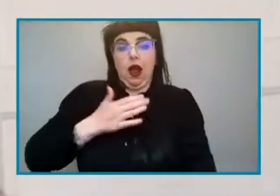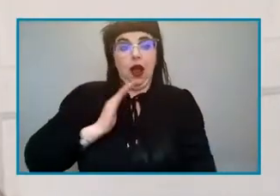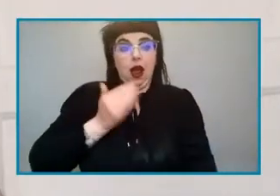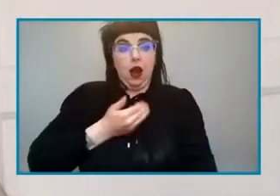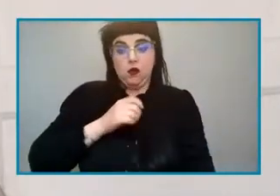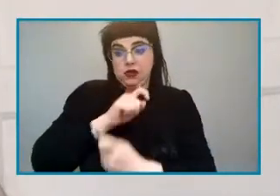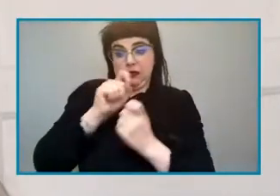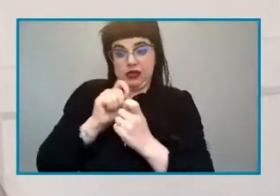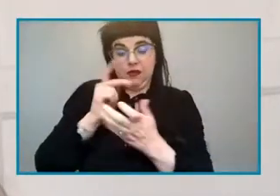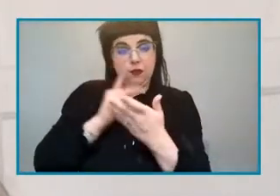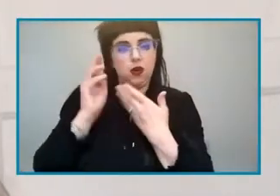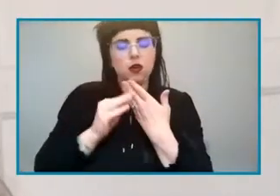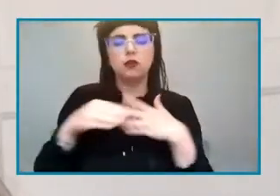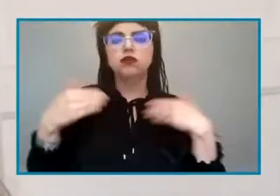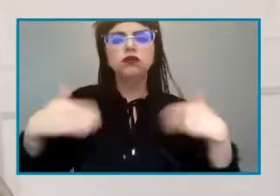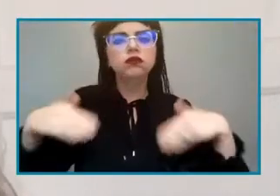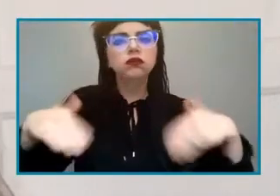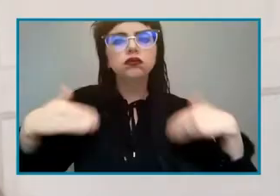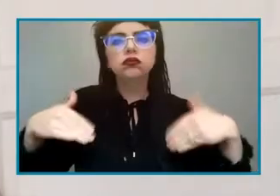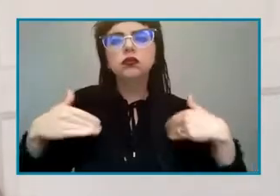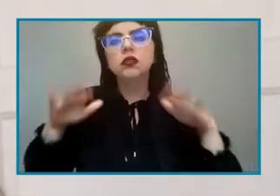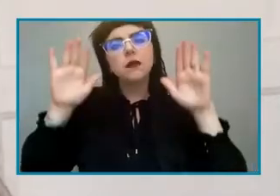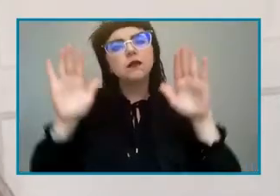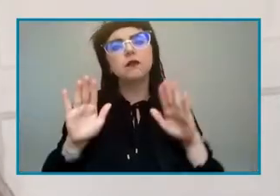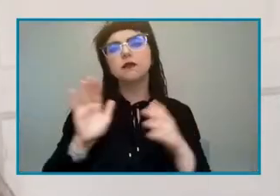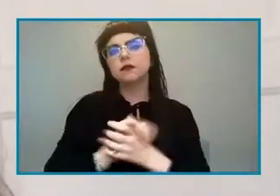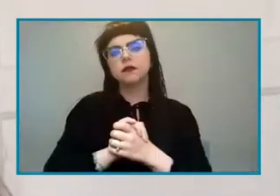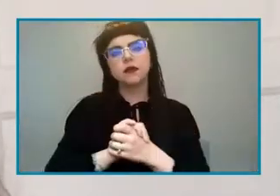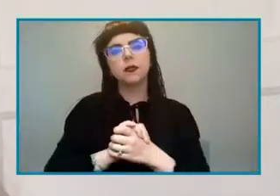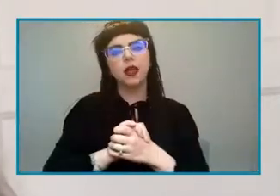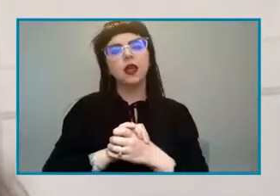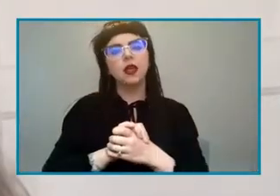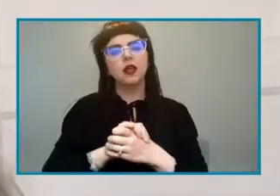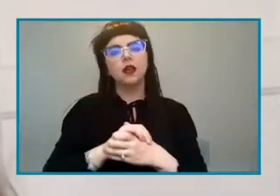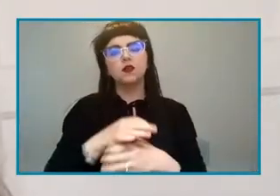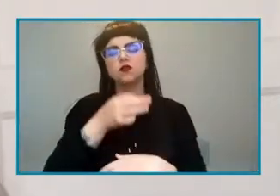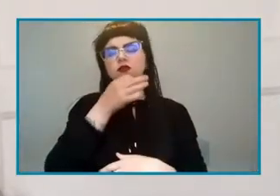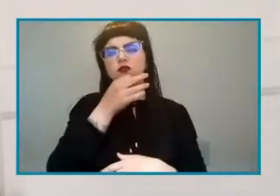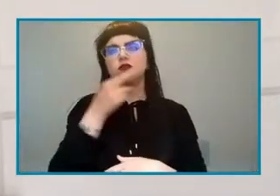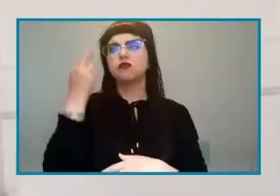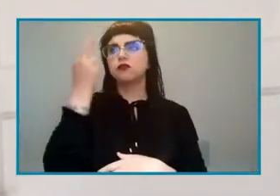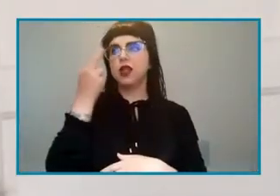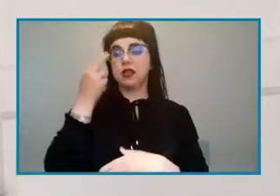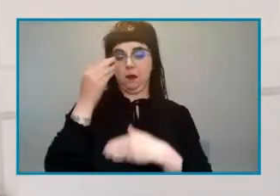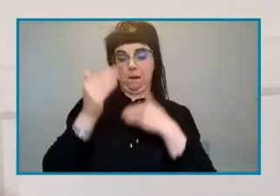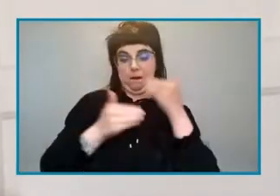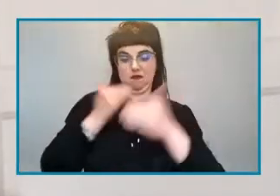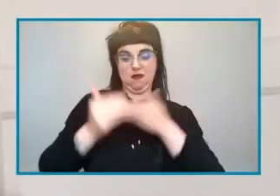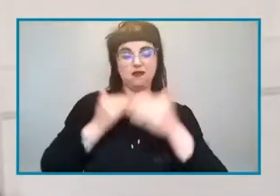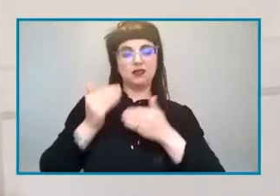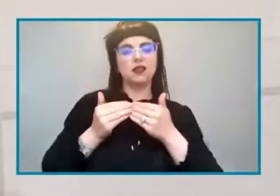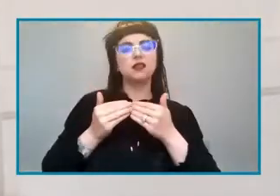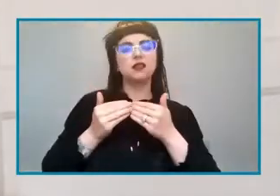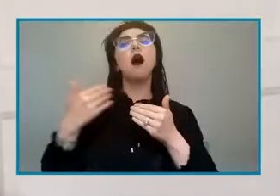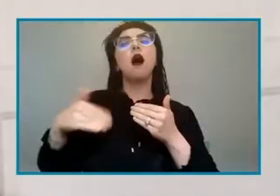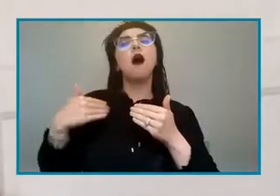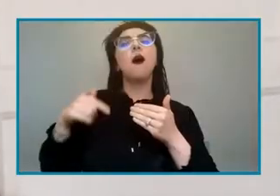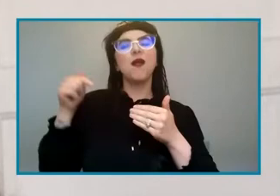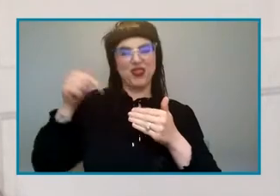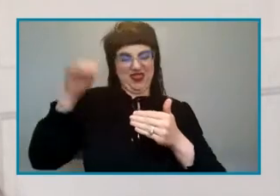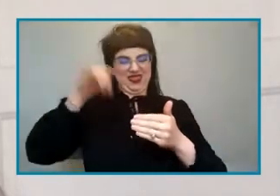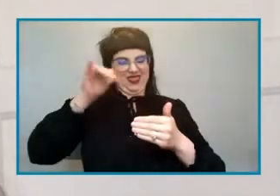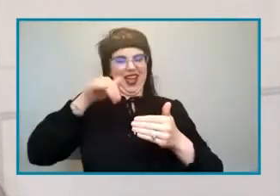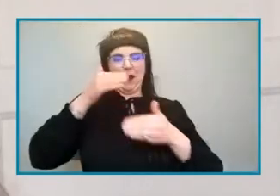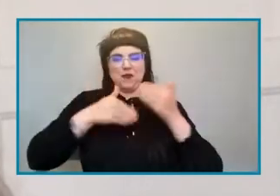remarkable. And I came to realize that the process was where the learning was going to take